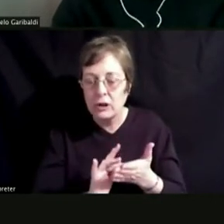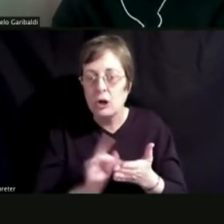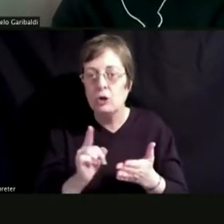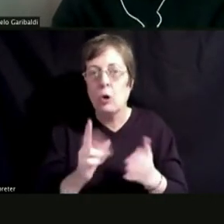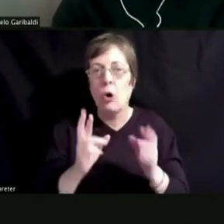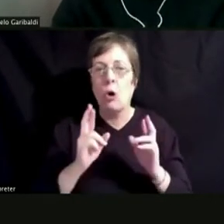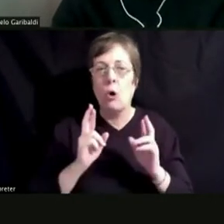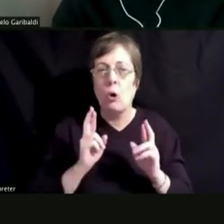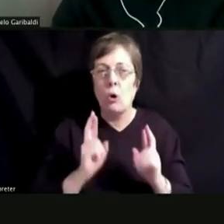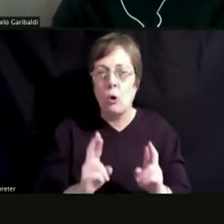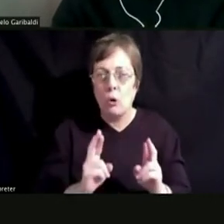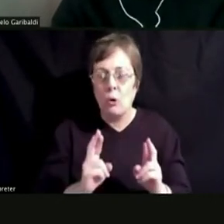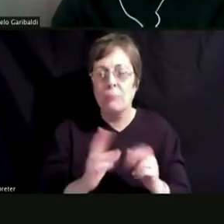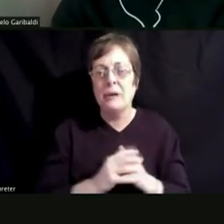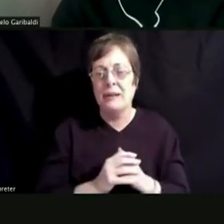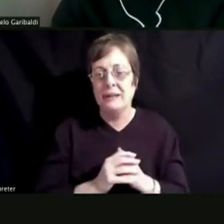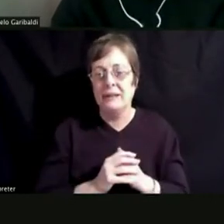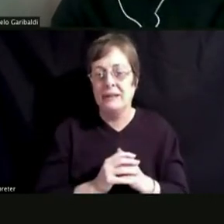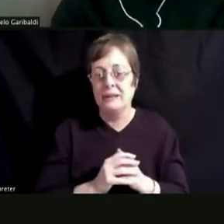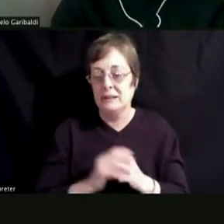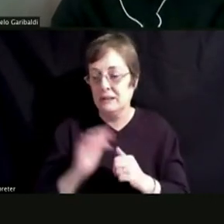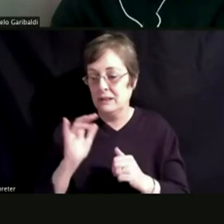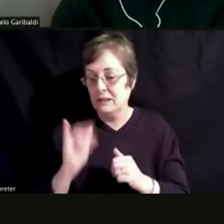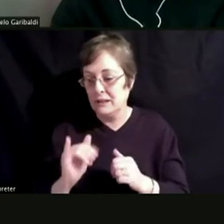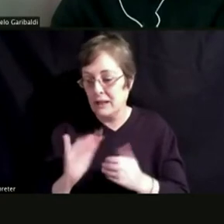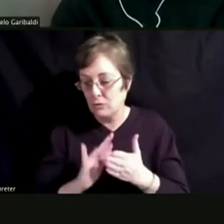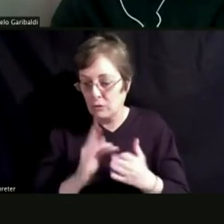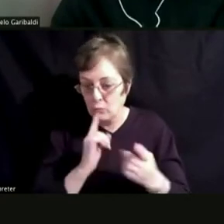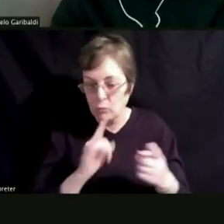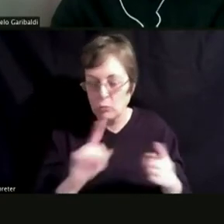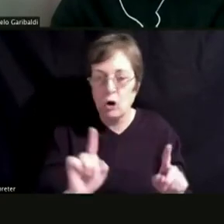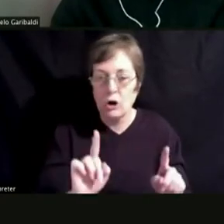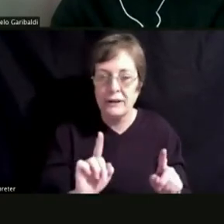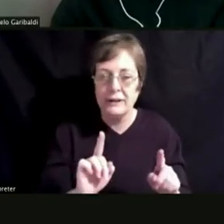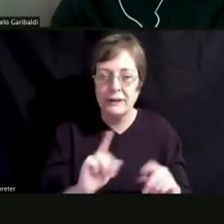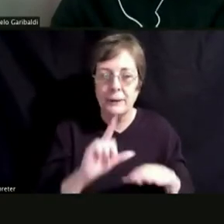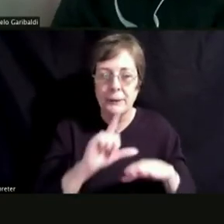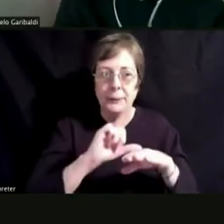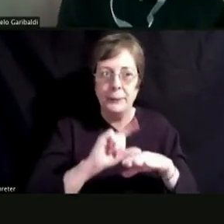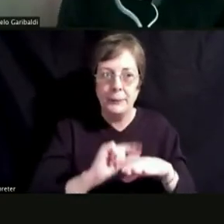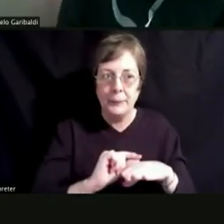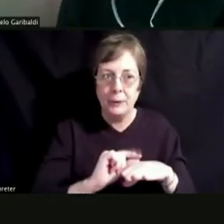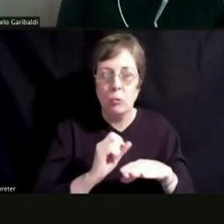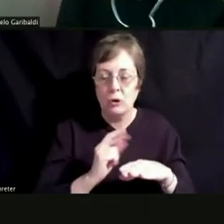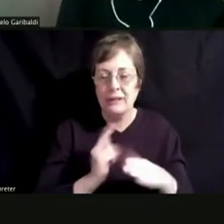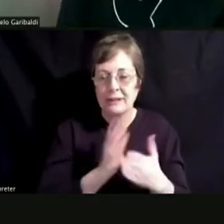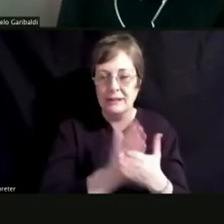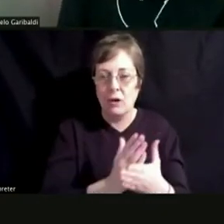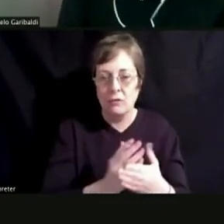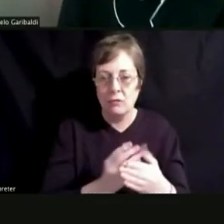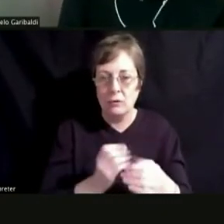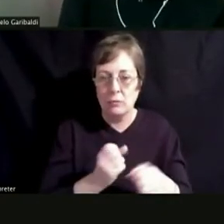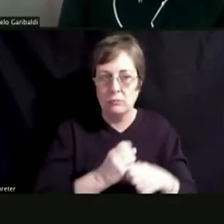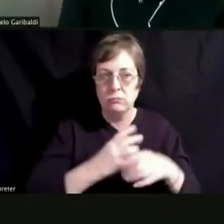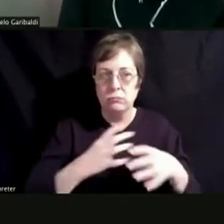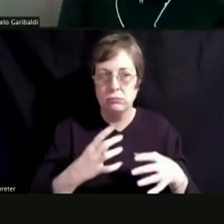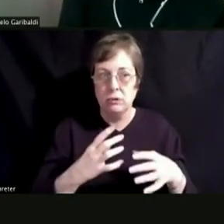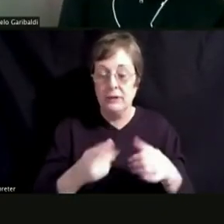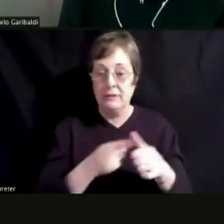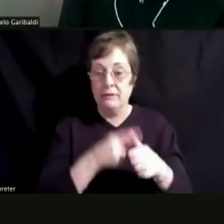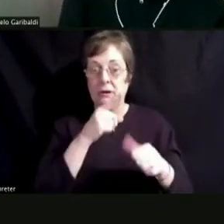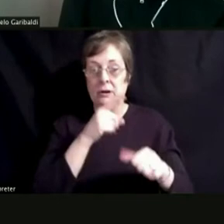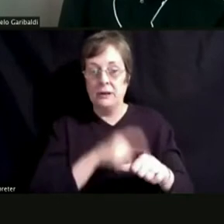like all you know what, that it actually shrinks or it stops it from growing. And the first time that I ever was able to see